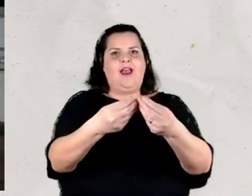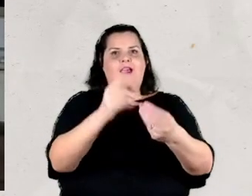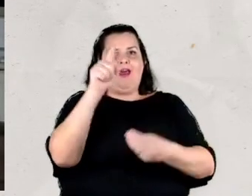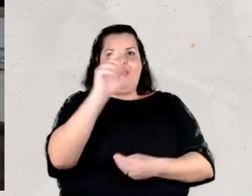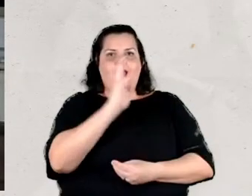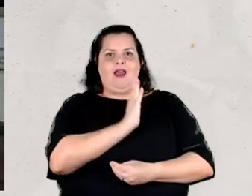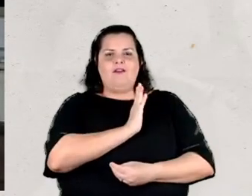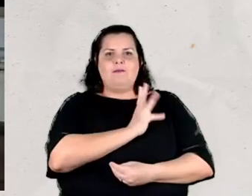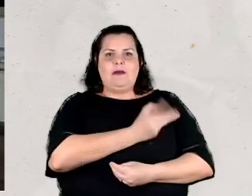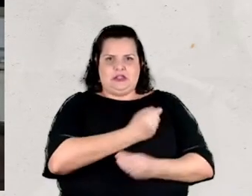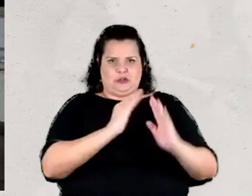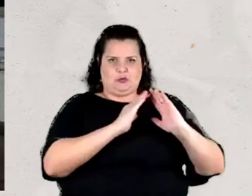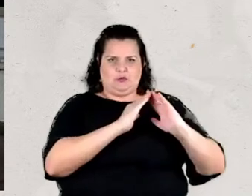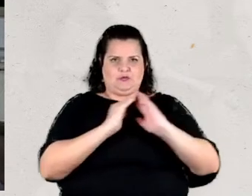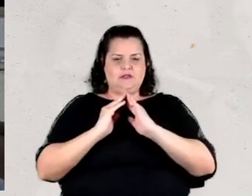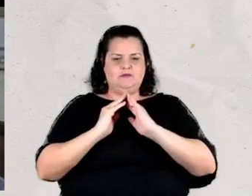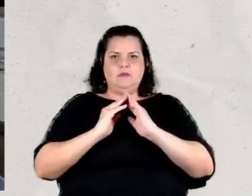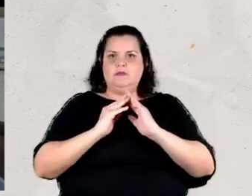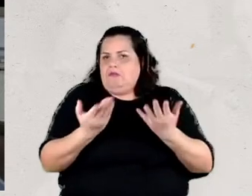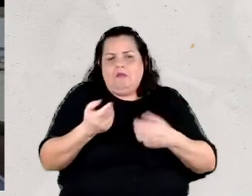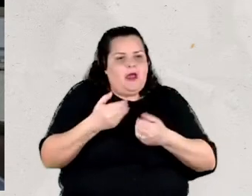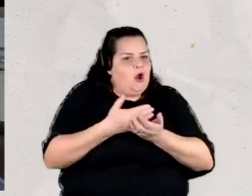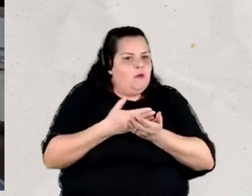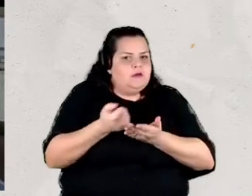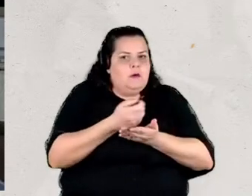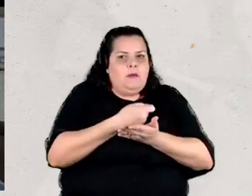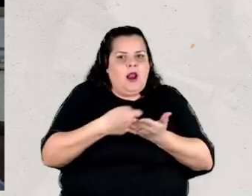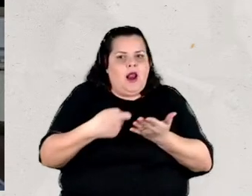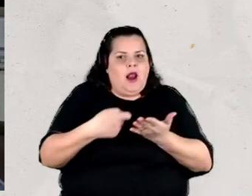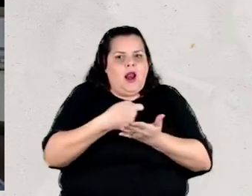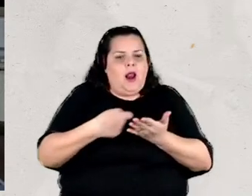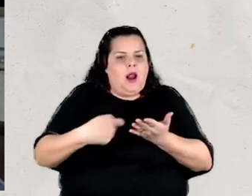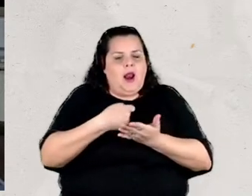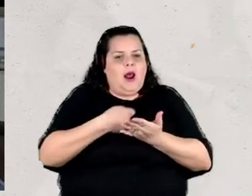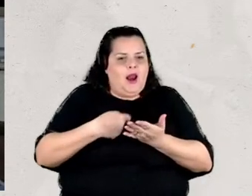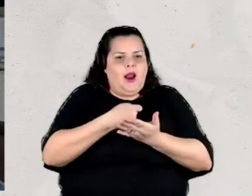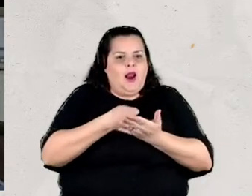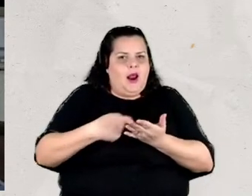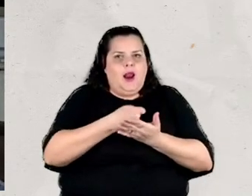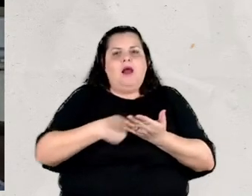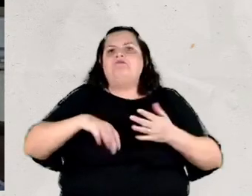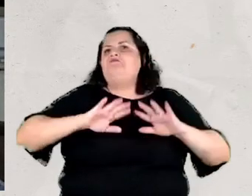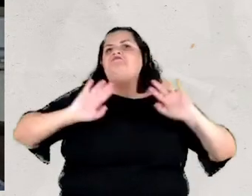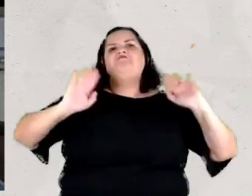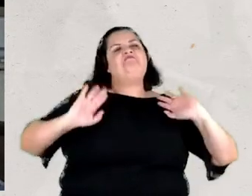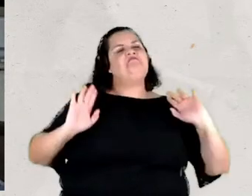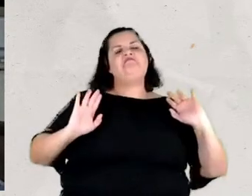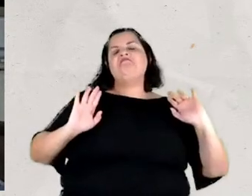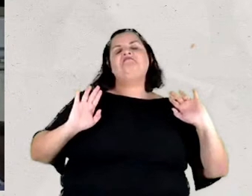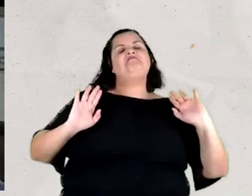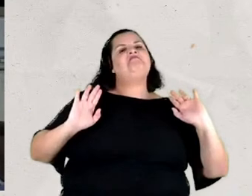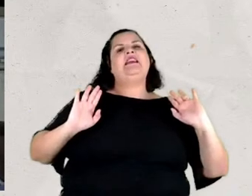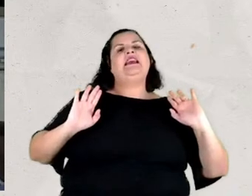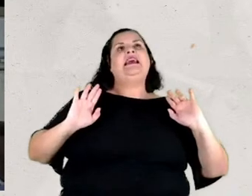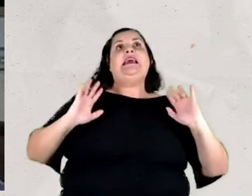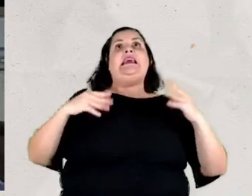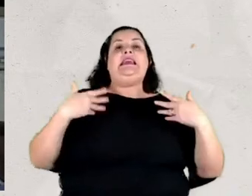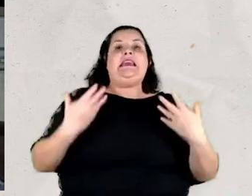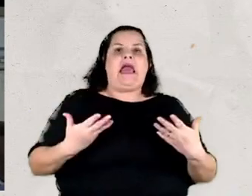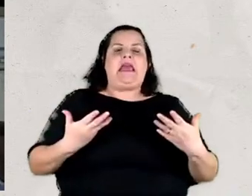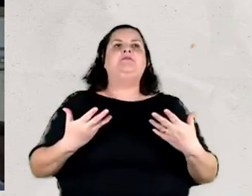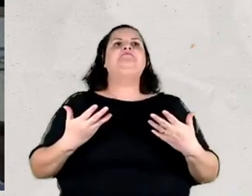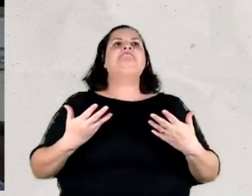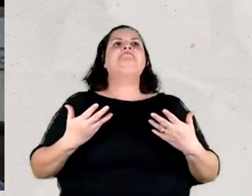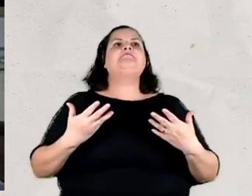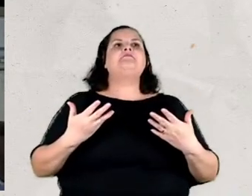Okay. Muito obrigado, Yossi, pela sua resposta. E eu gostaria agora,